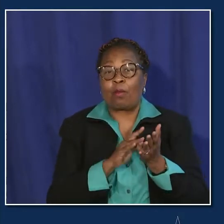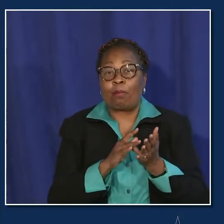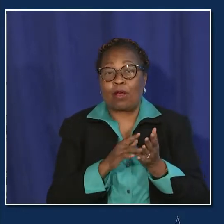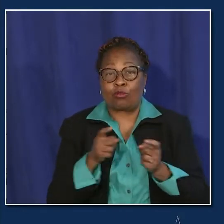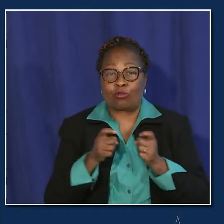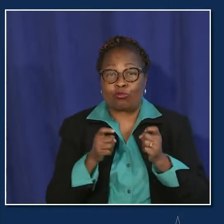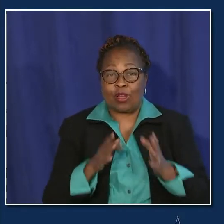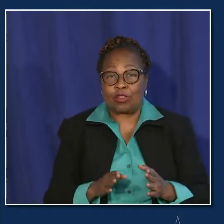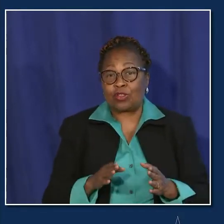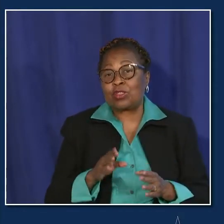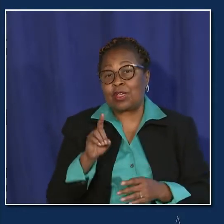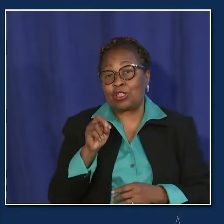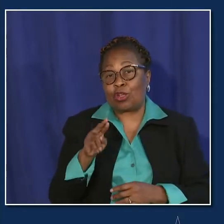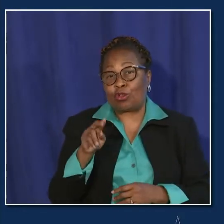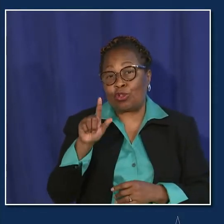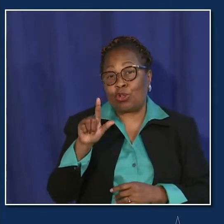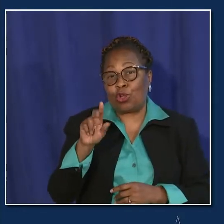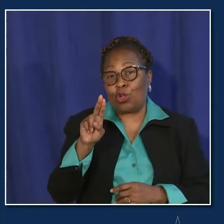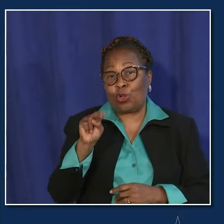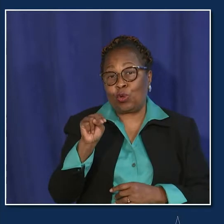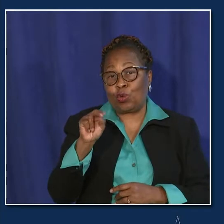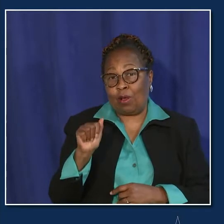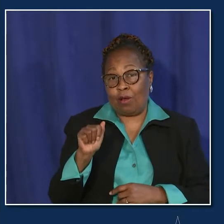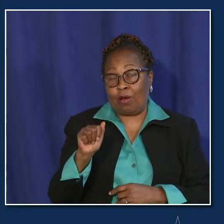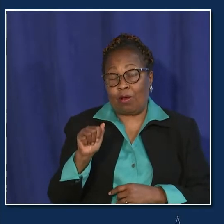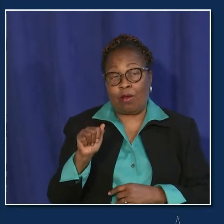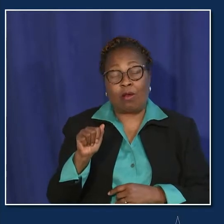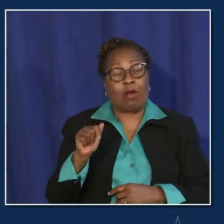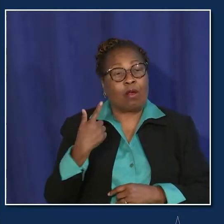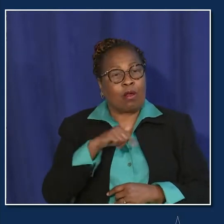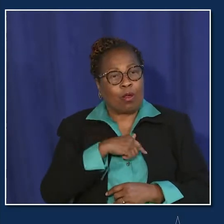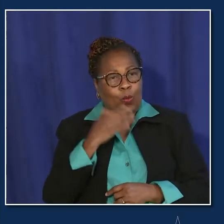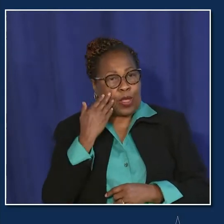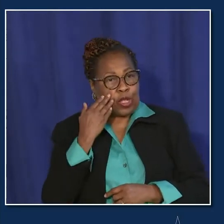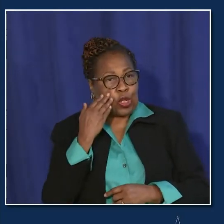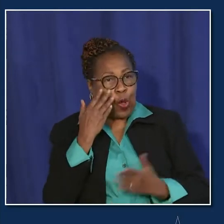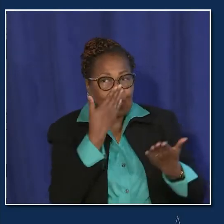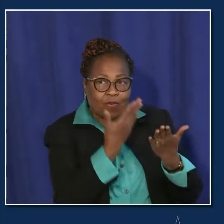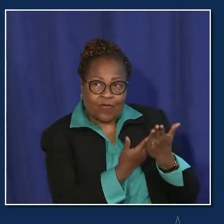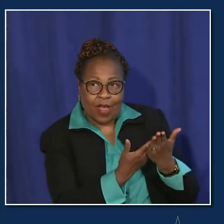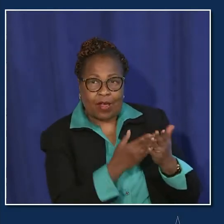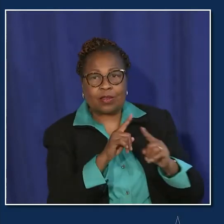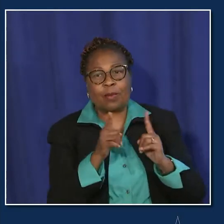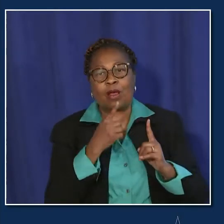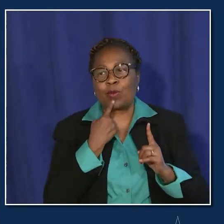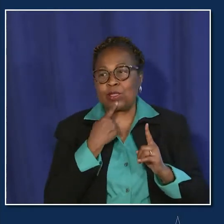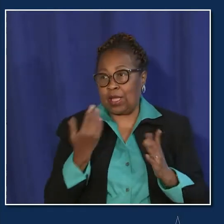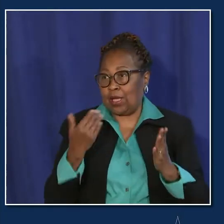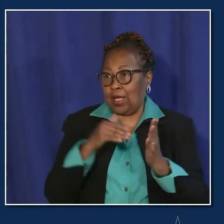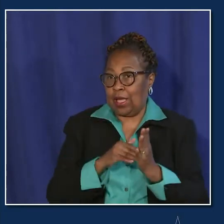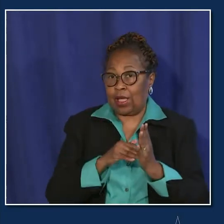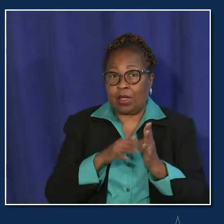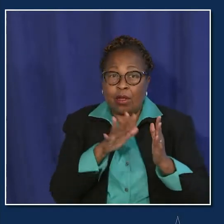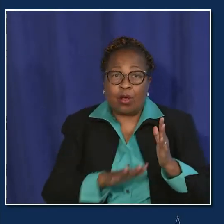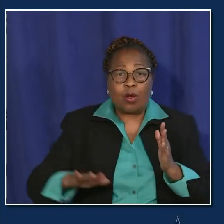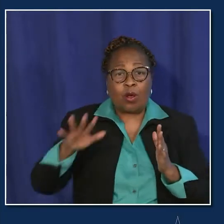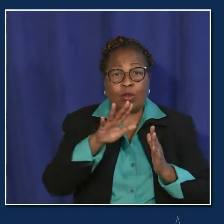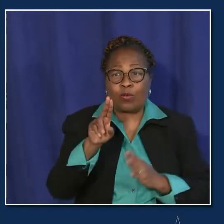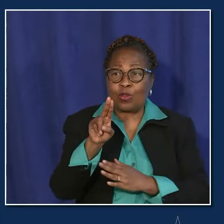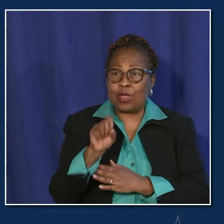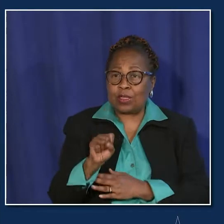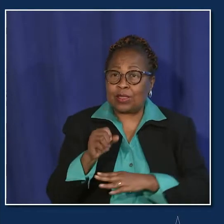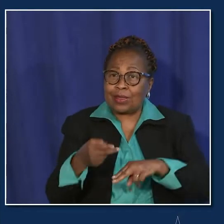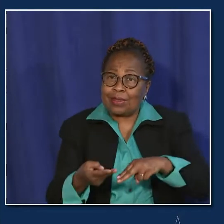Geraldine Luna. We all know these facts, but it bears repeating. All across the United States, there's been